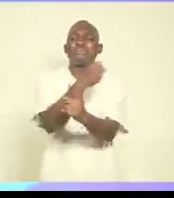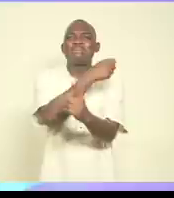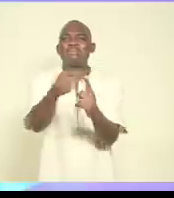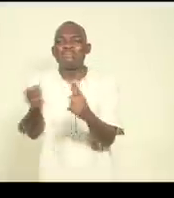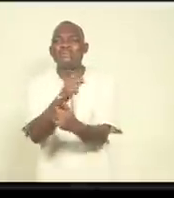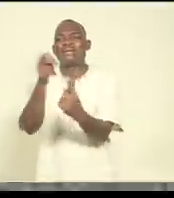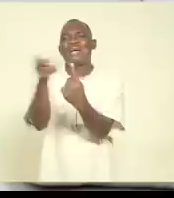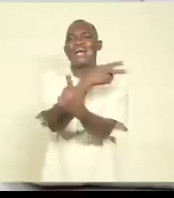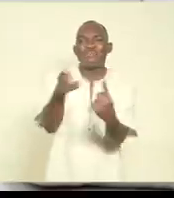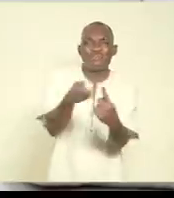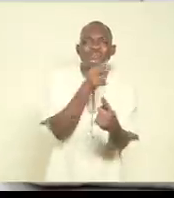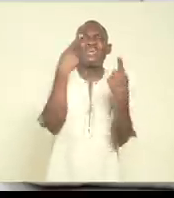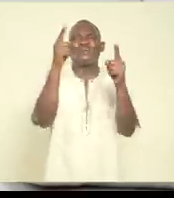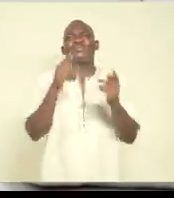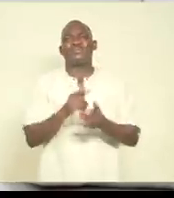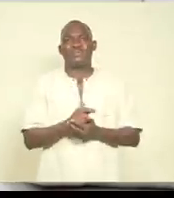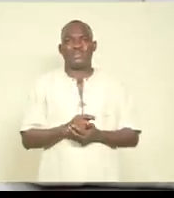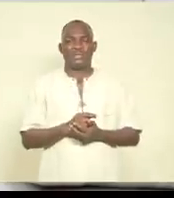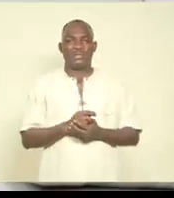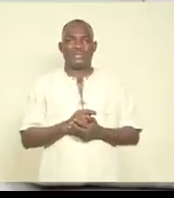and abuse.